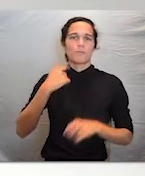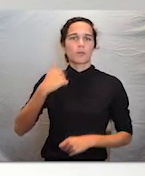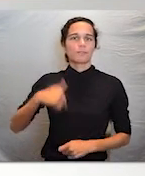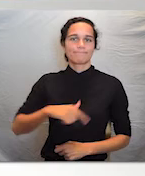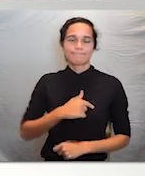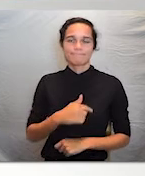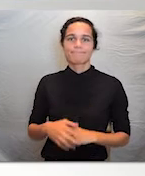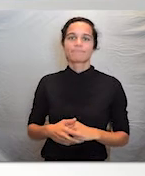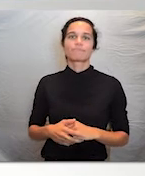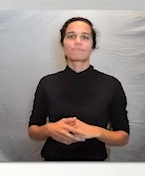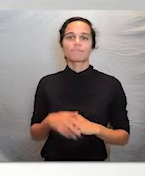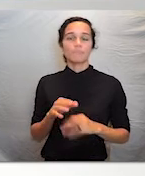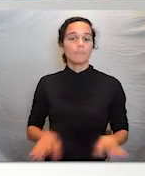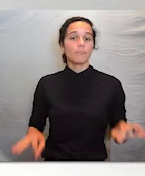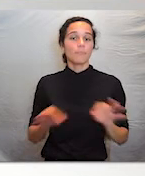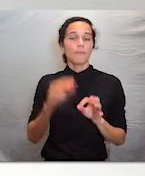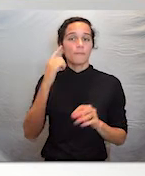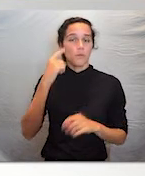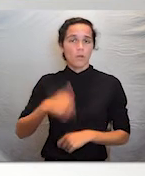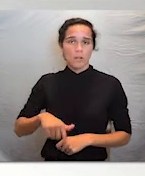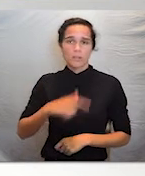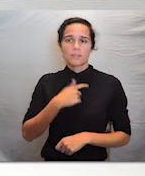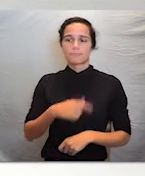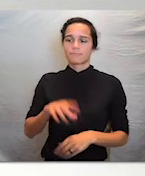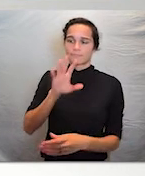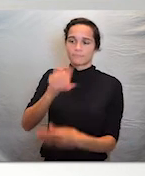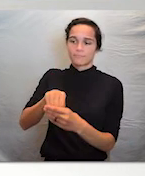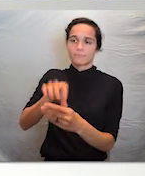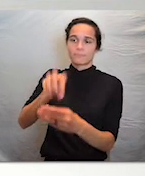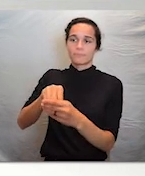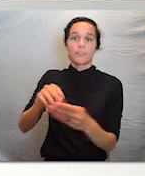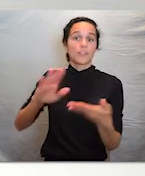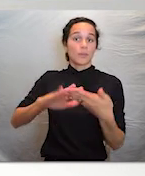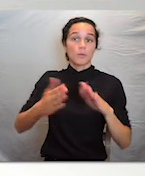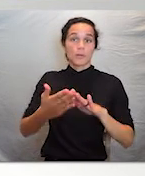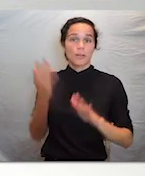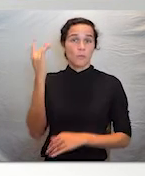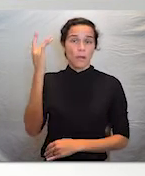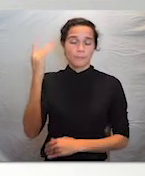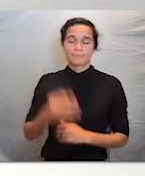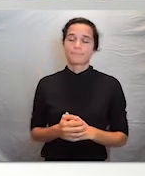that we participate in our community, because when we do,